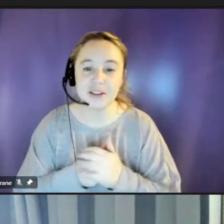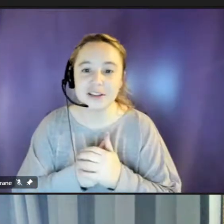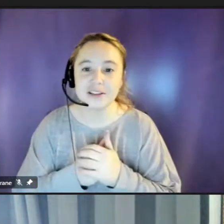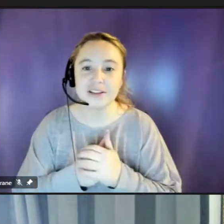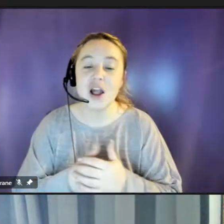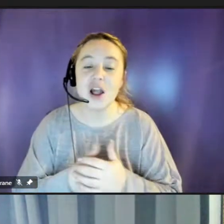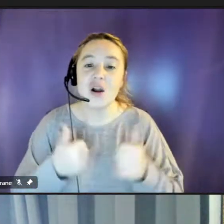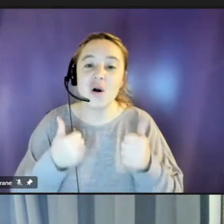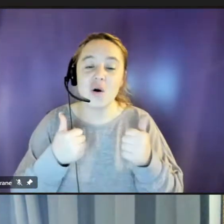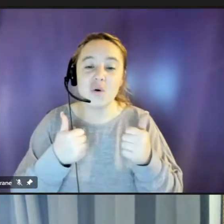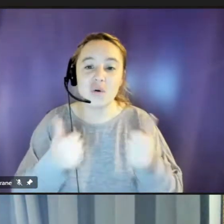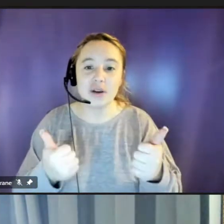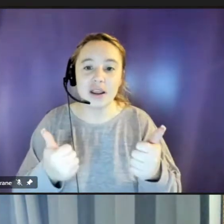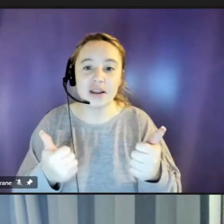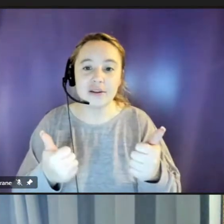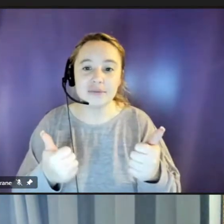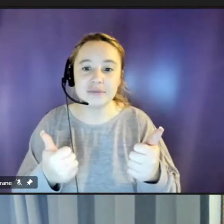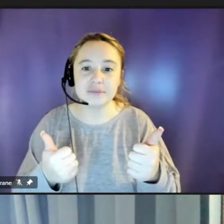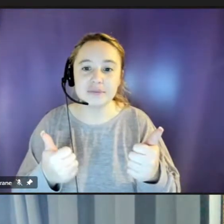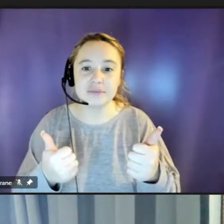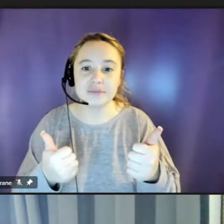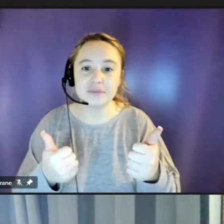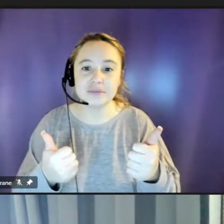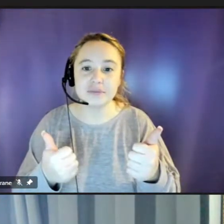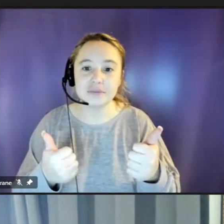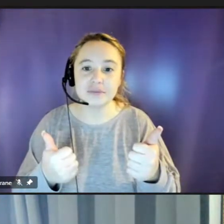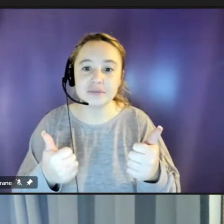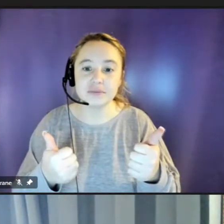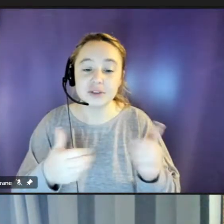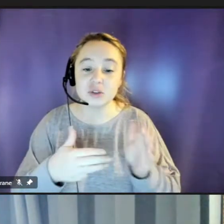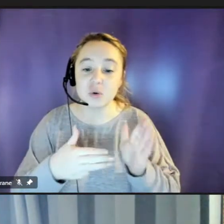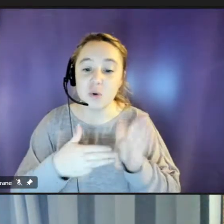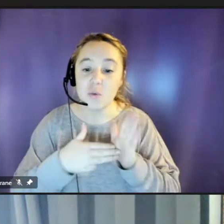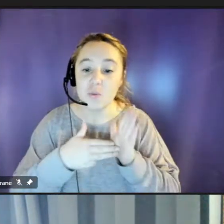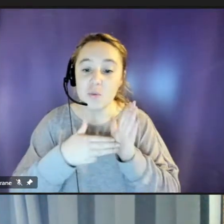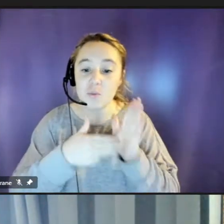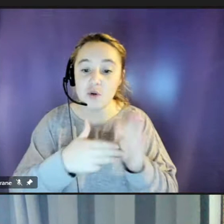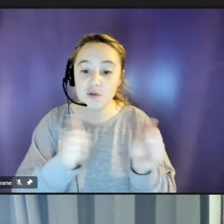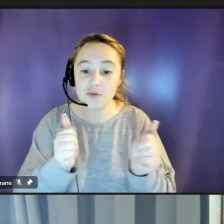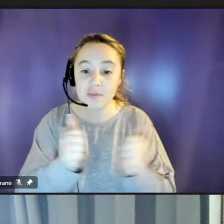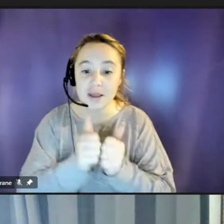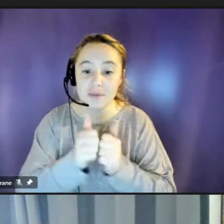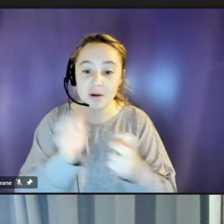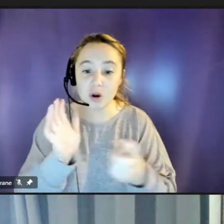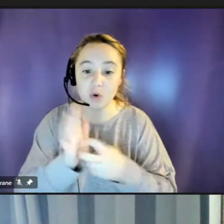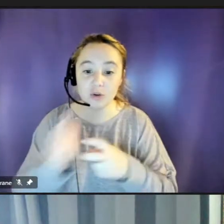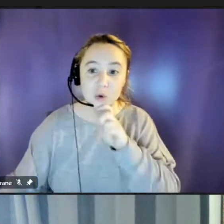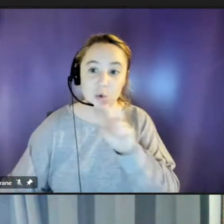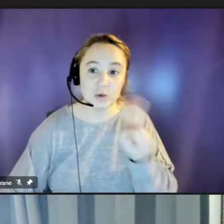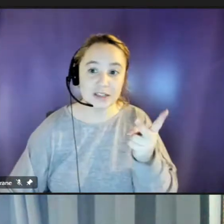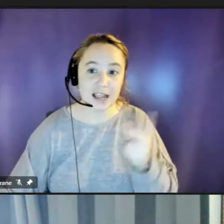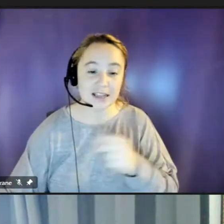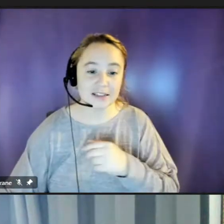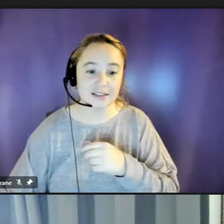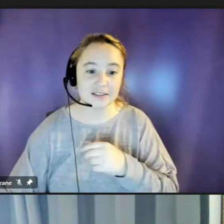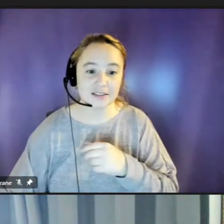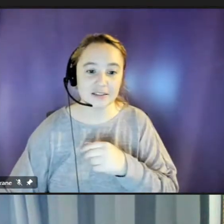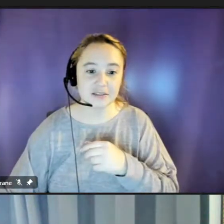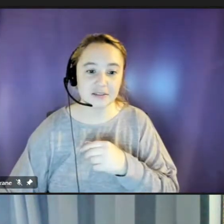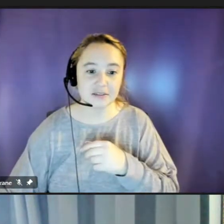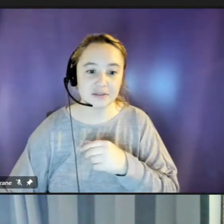case, can I move that paper is noted, please, and can I have a seconder?